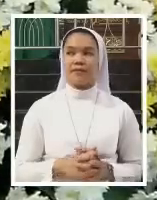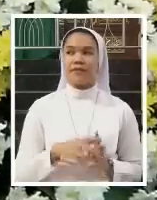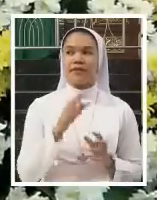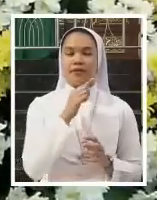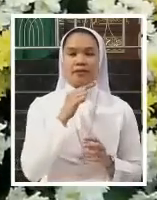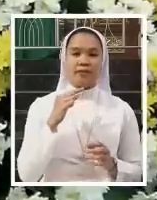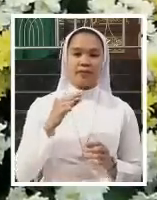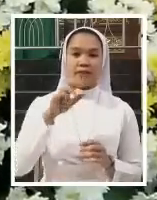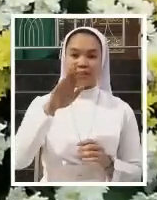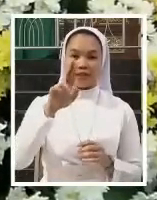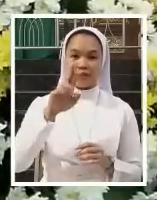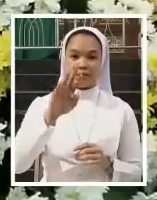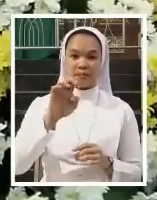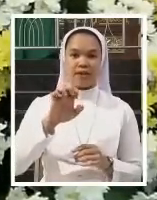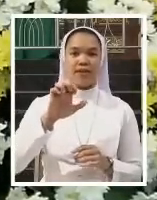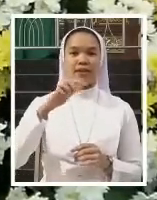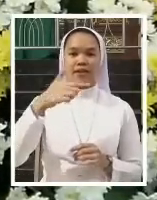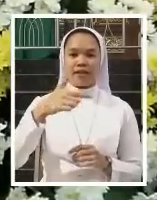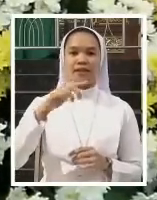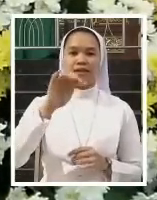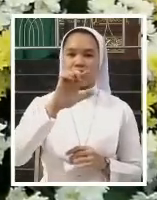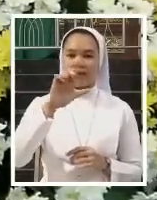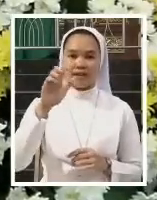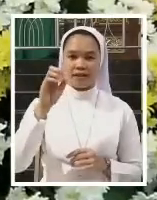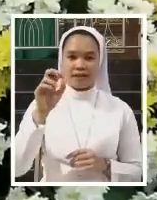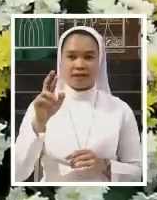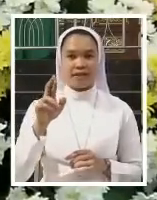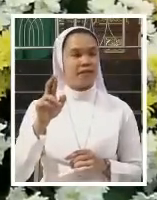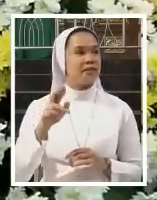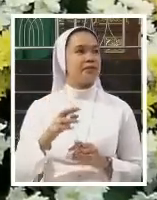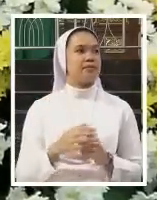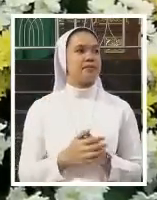Father Roden Regalario, Coast Guard.